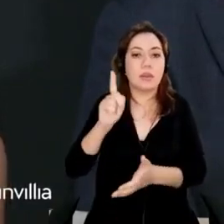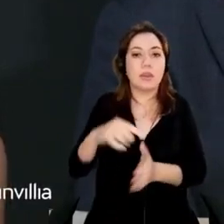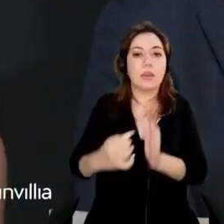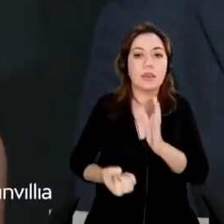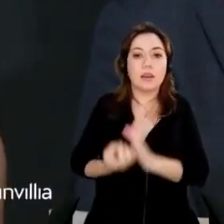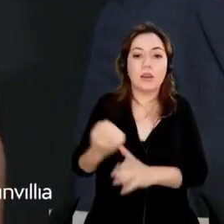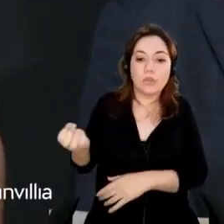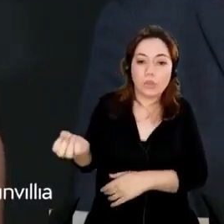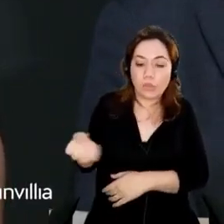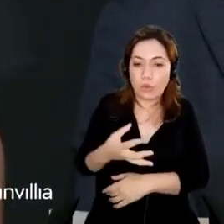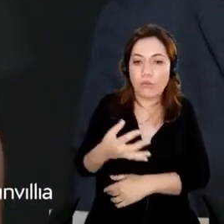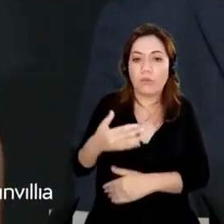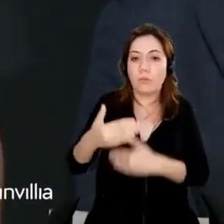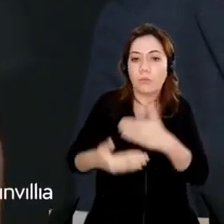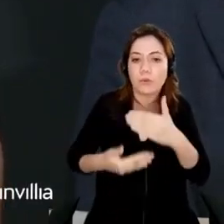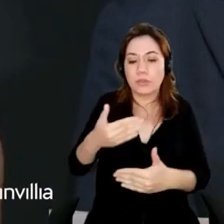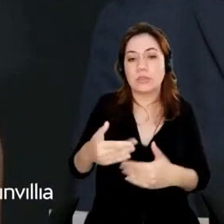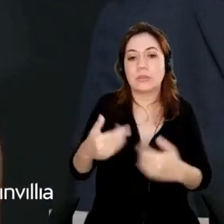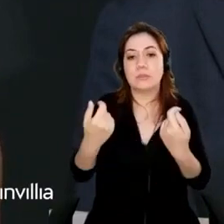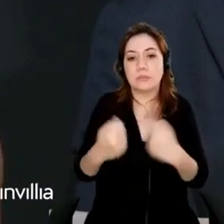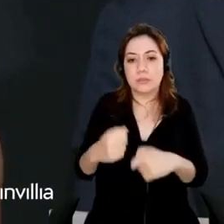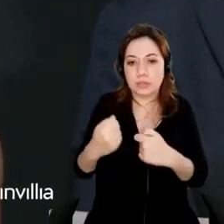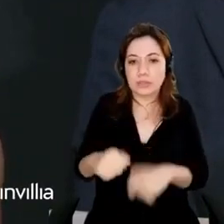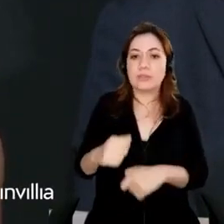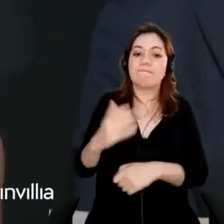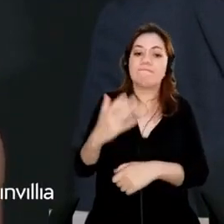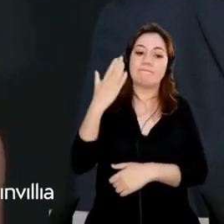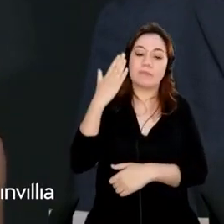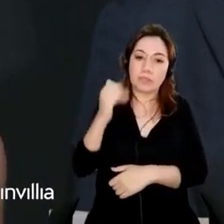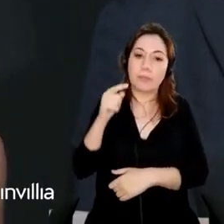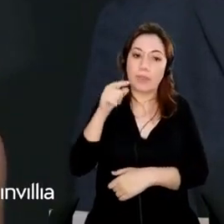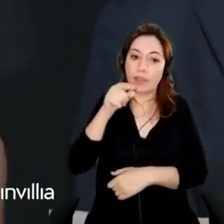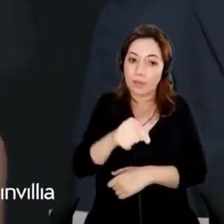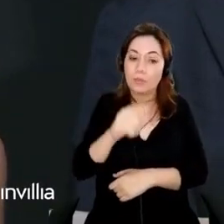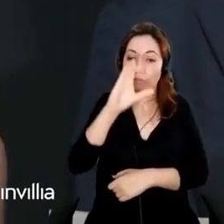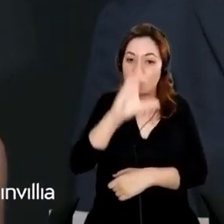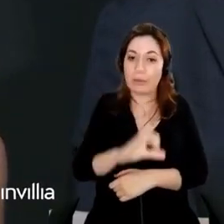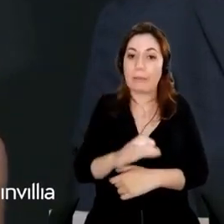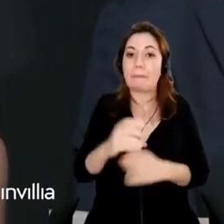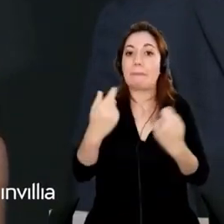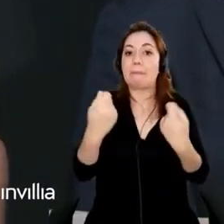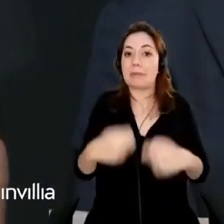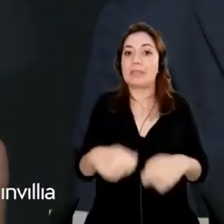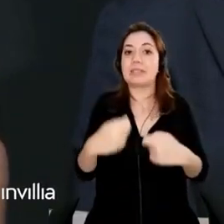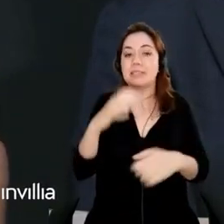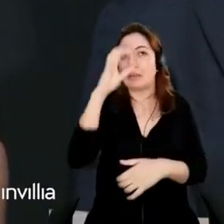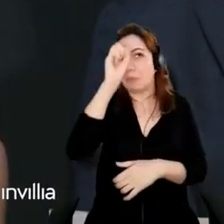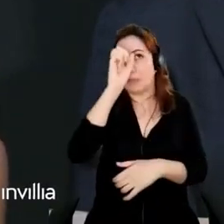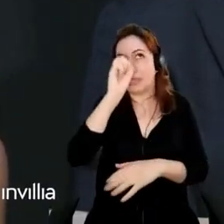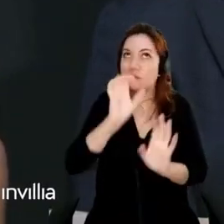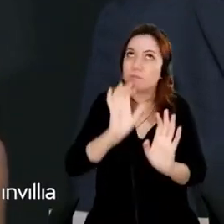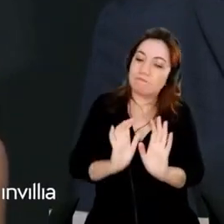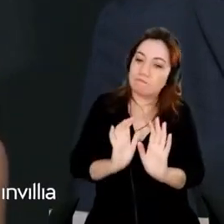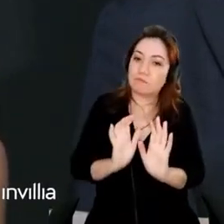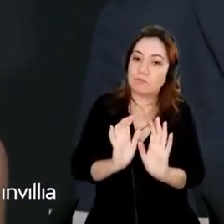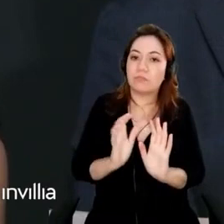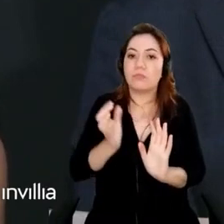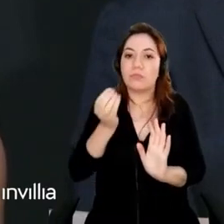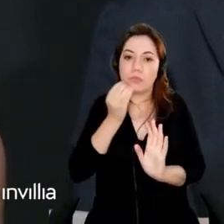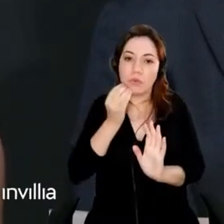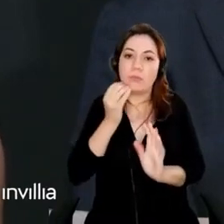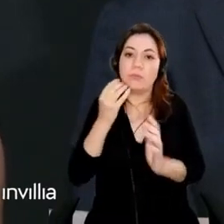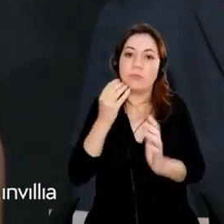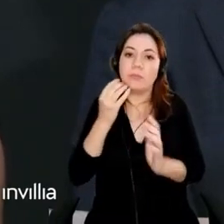endure the phase that the customer needs to learn that. Of course, it's needed in order the evolution to be around, but once